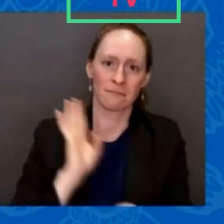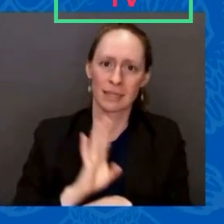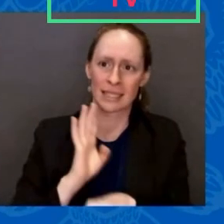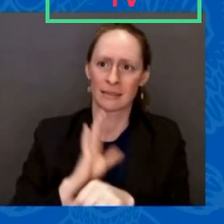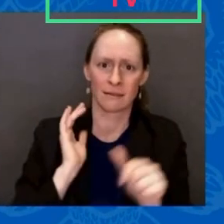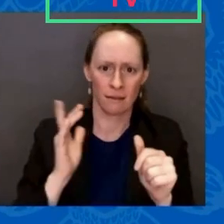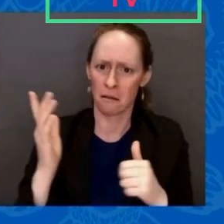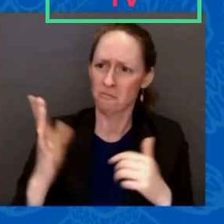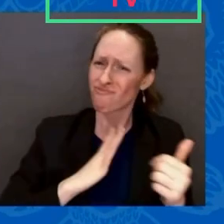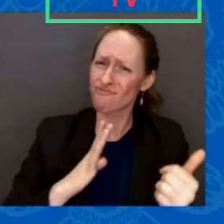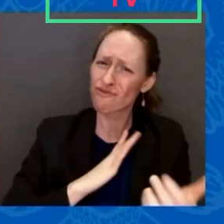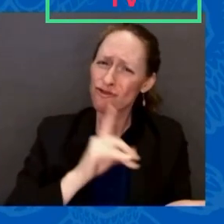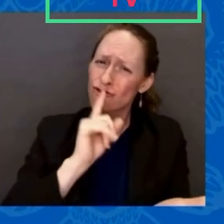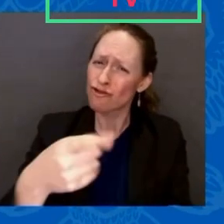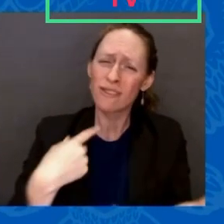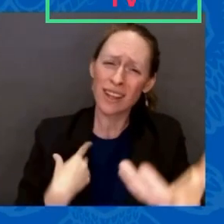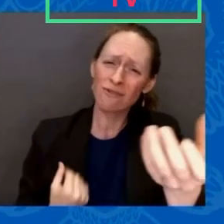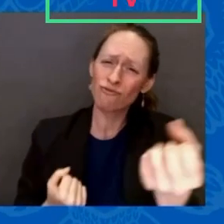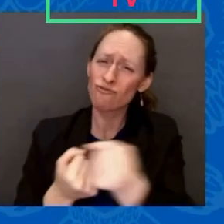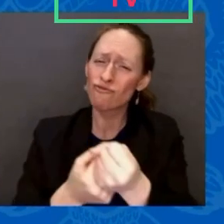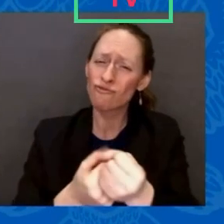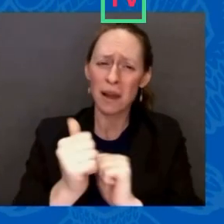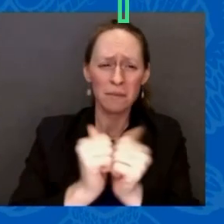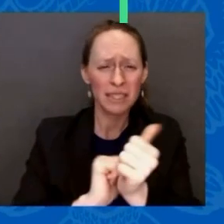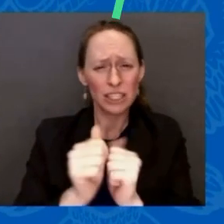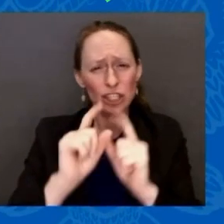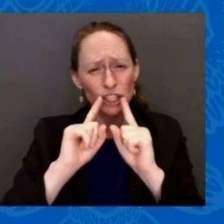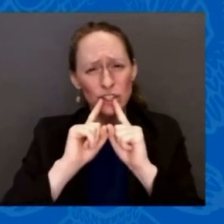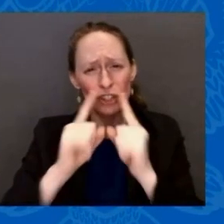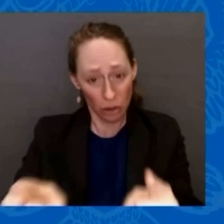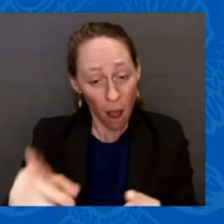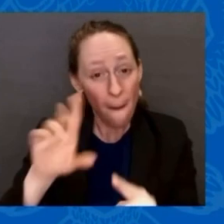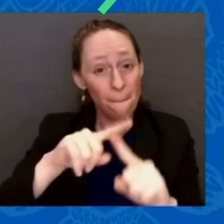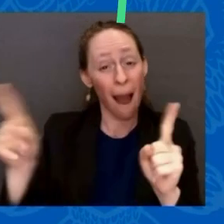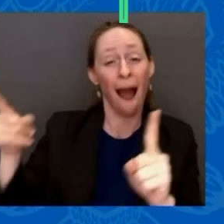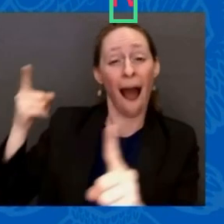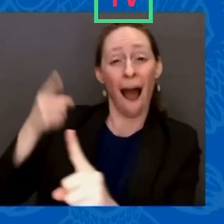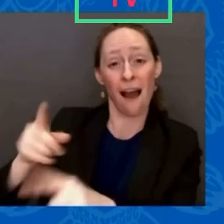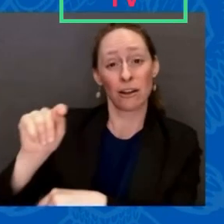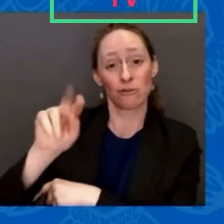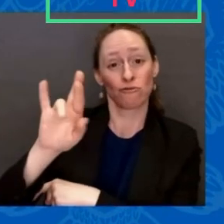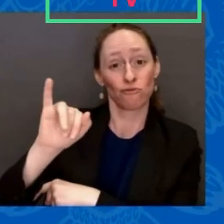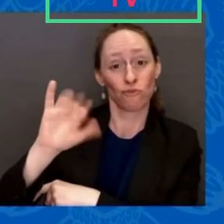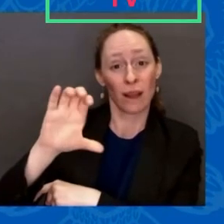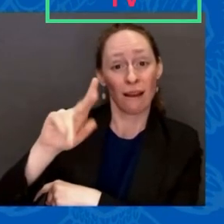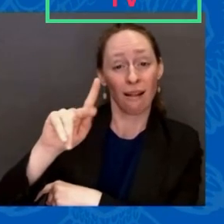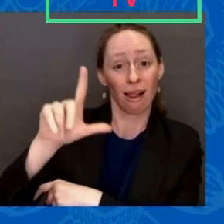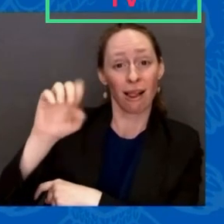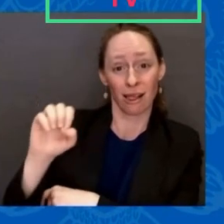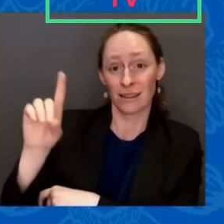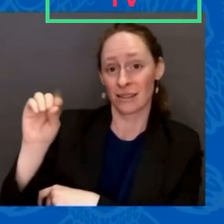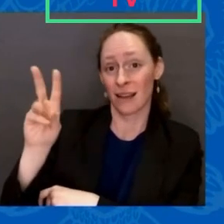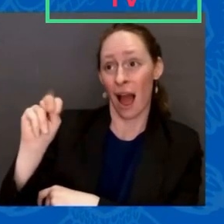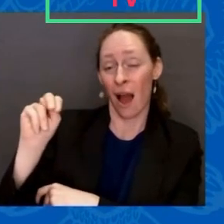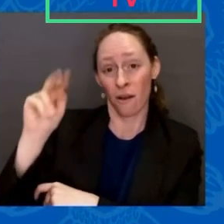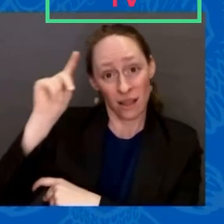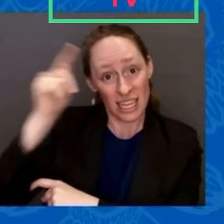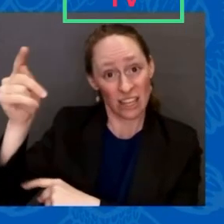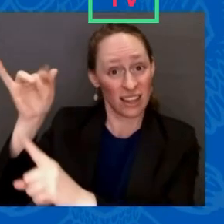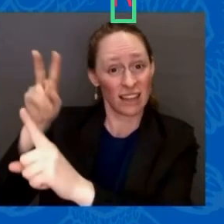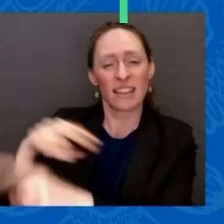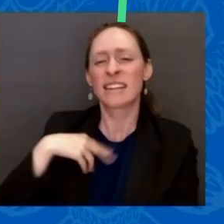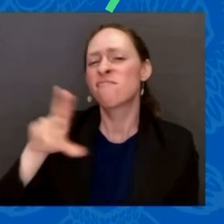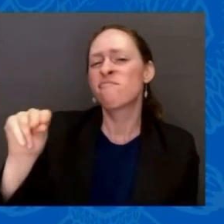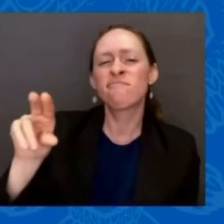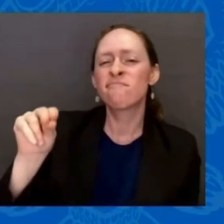growing up. And it's a belief that we should shrink public investment in infrastructure and public education. Shrink it.